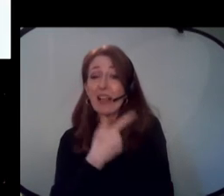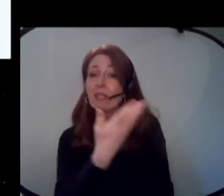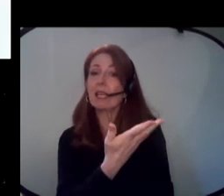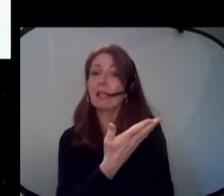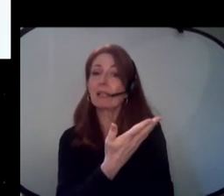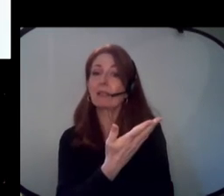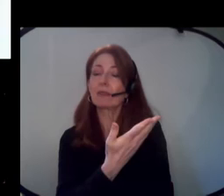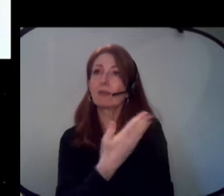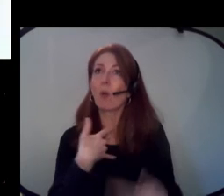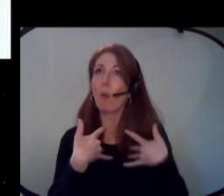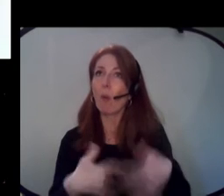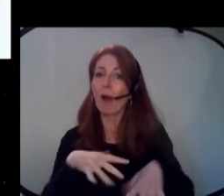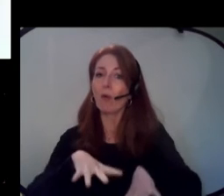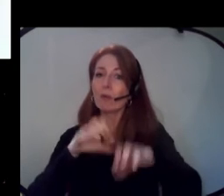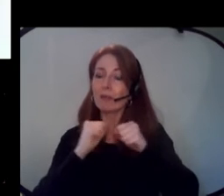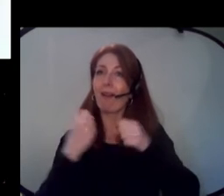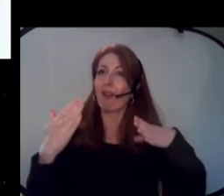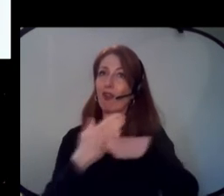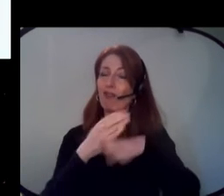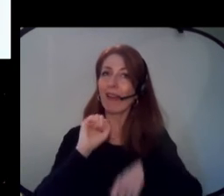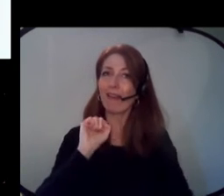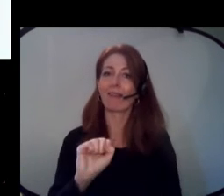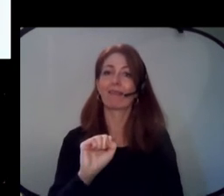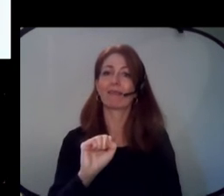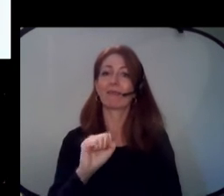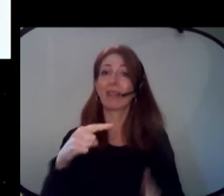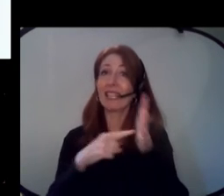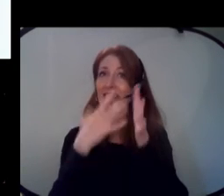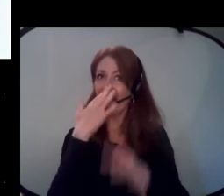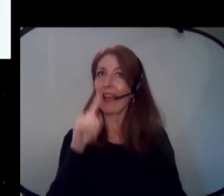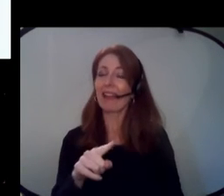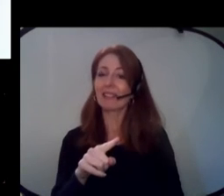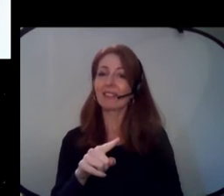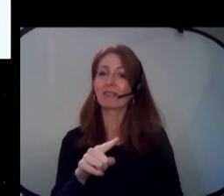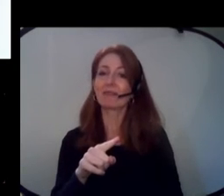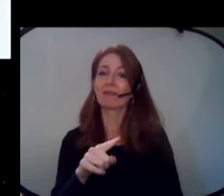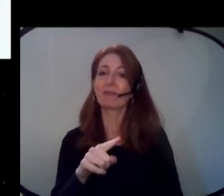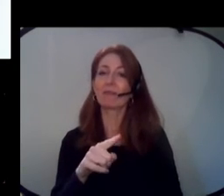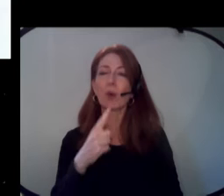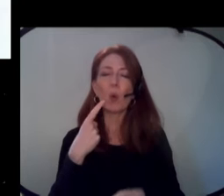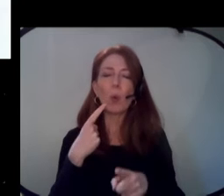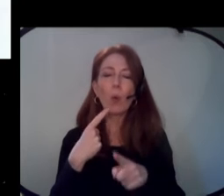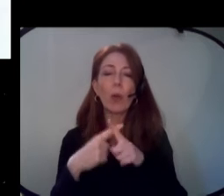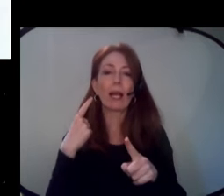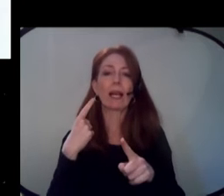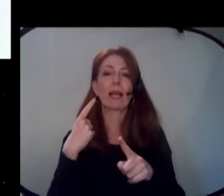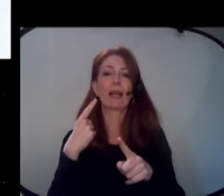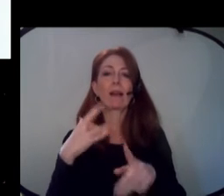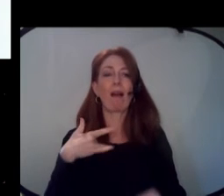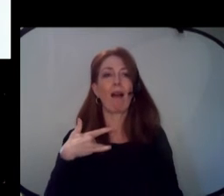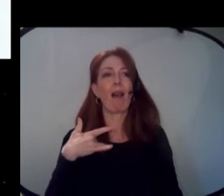start to the career of this this teenage artist, but it very, very quickly, her life